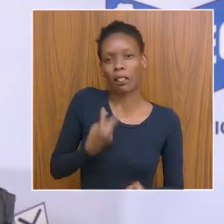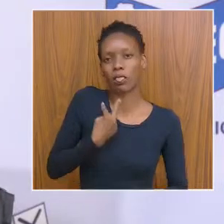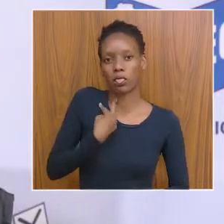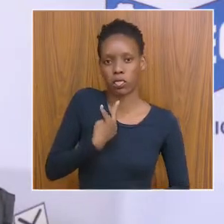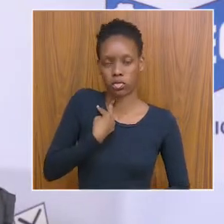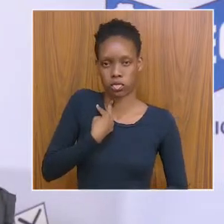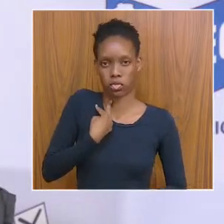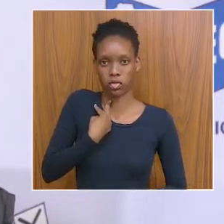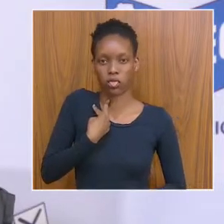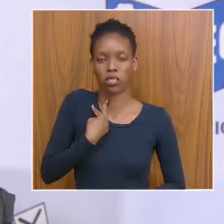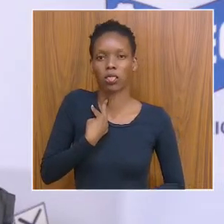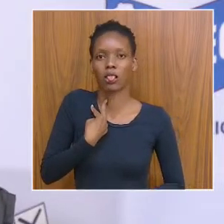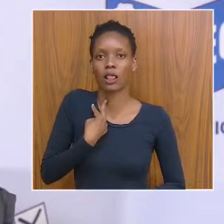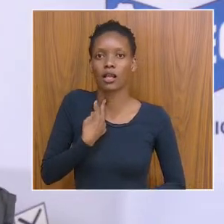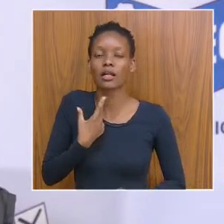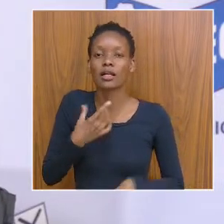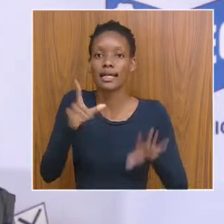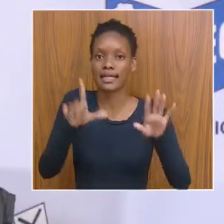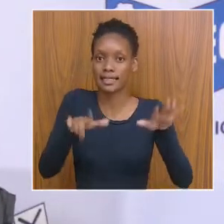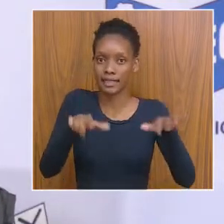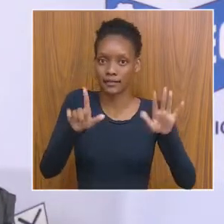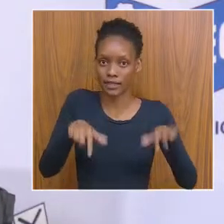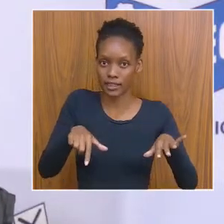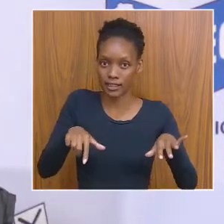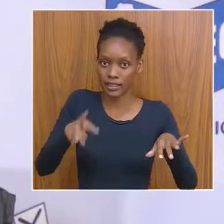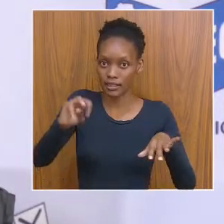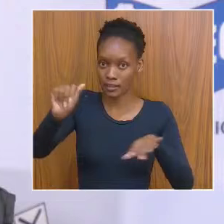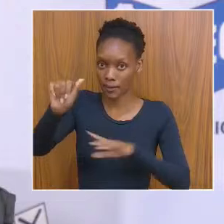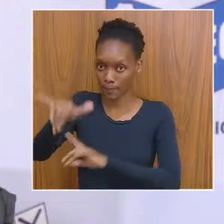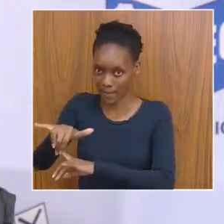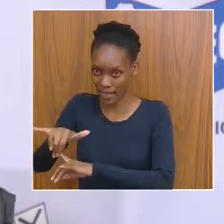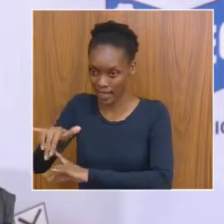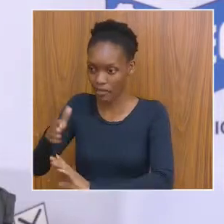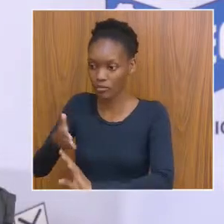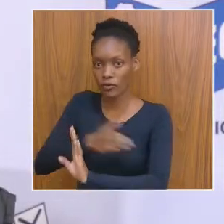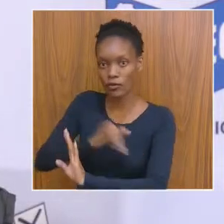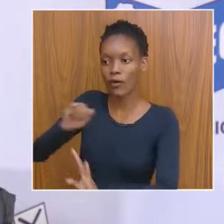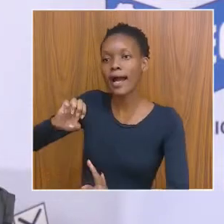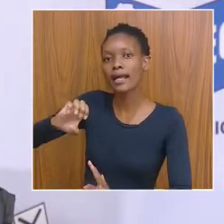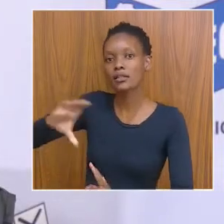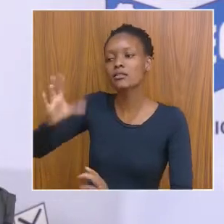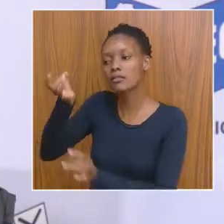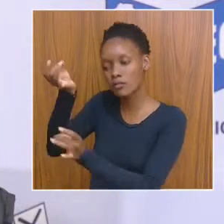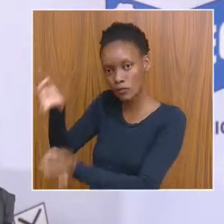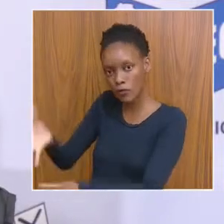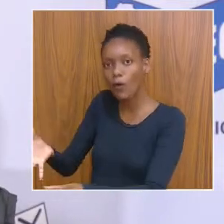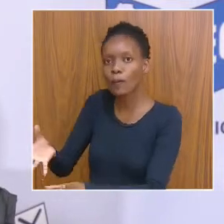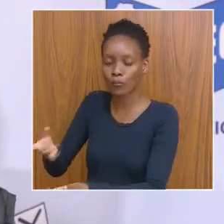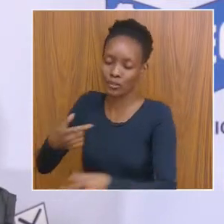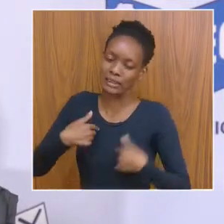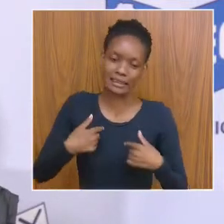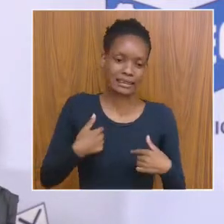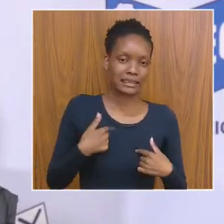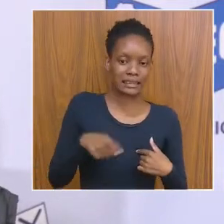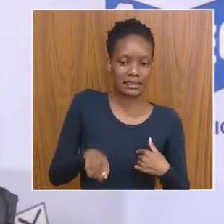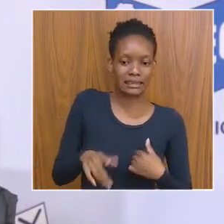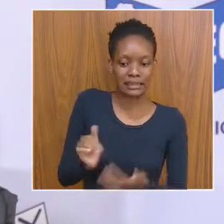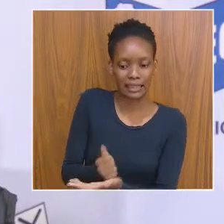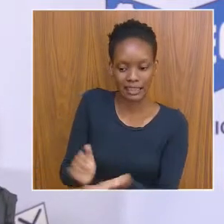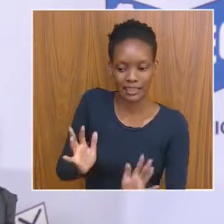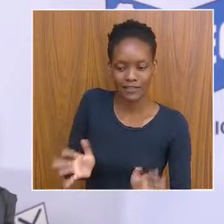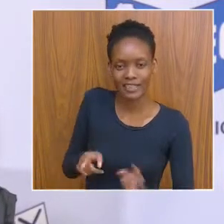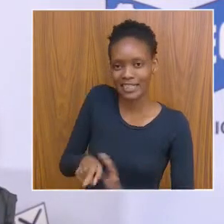on or before the 17th of May 2024. So the Section